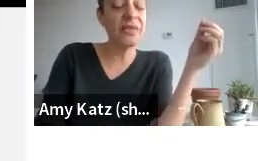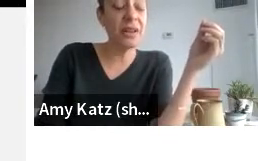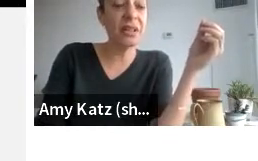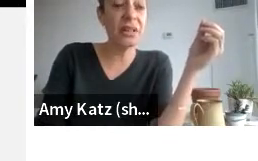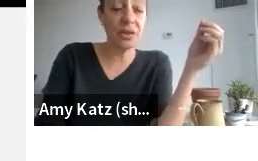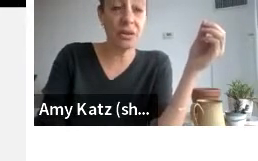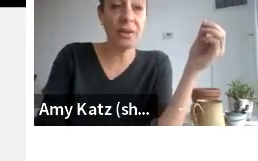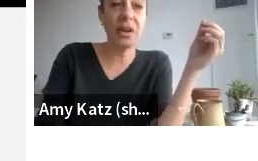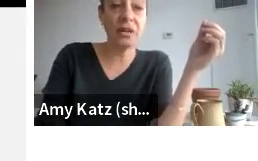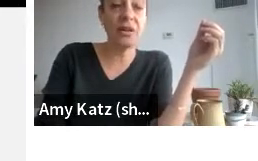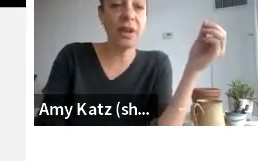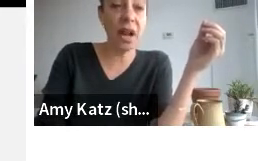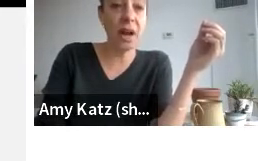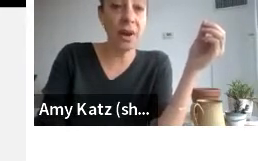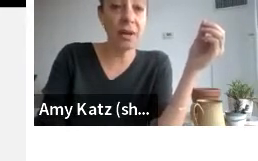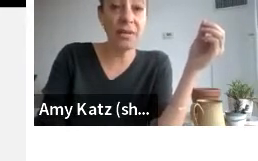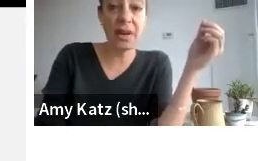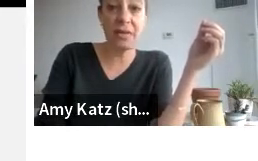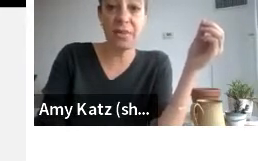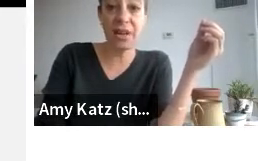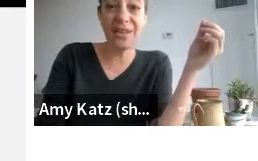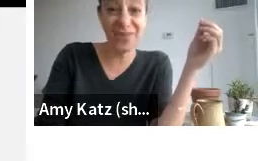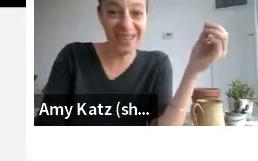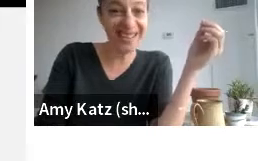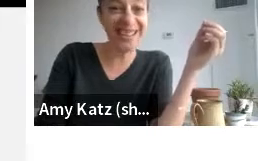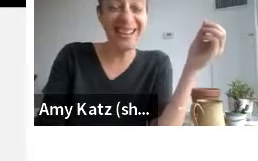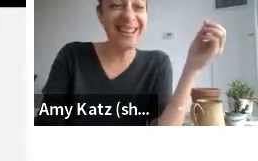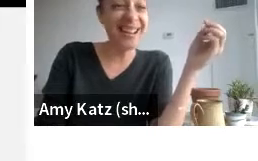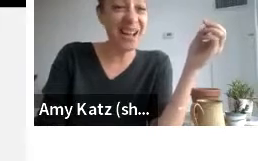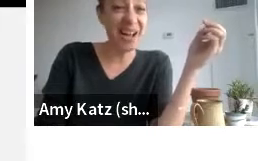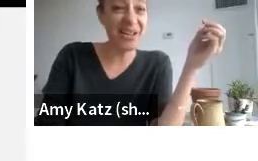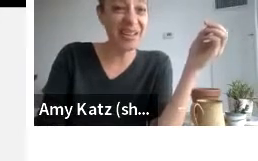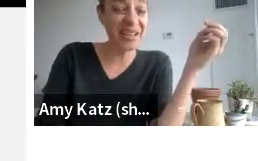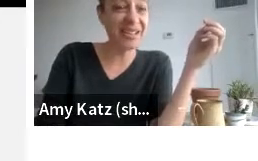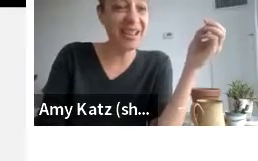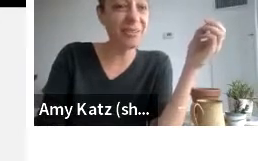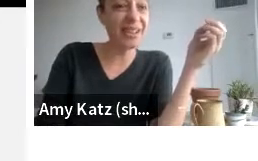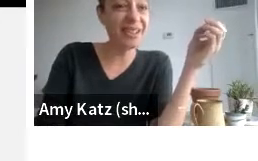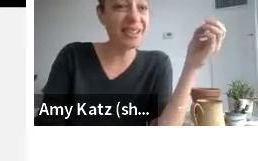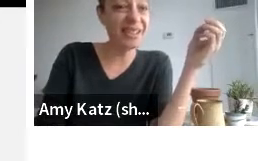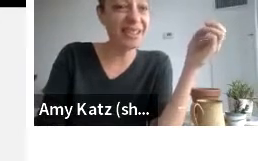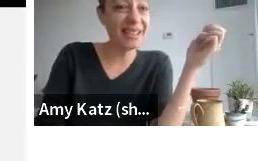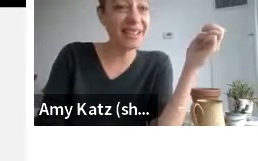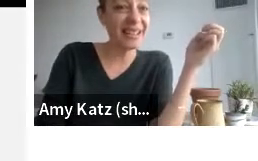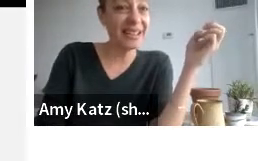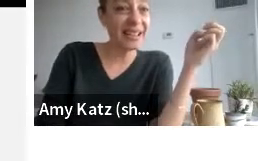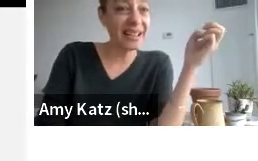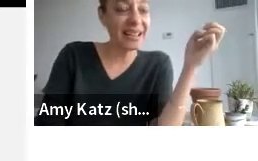a very disturbing article, but I recommend that everybody read it. Next slide, please.